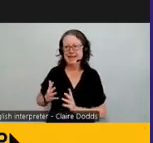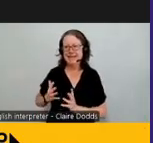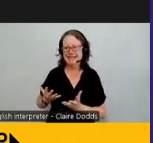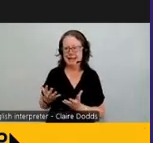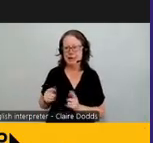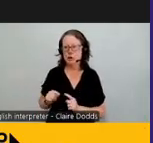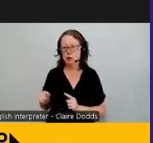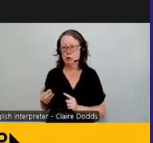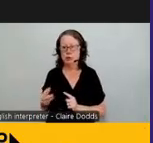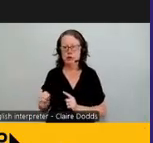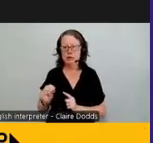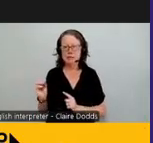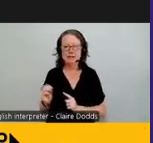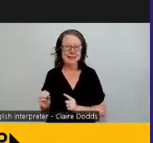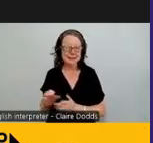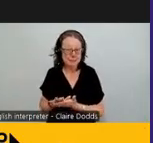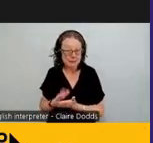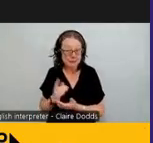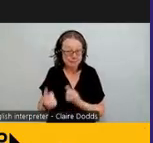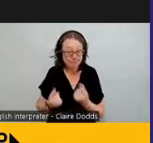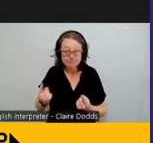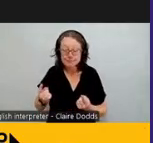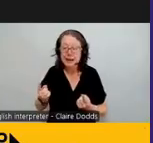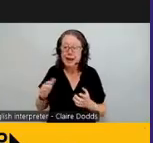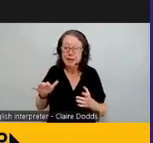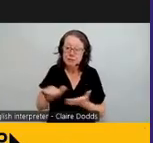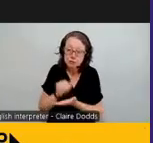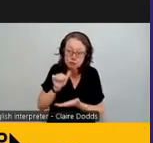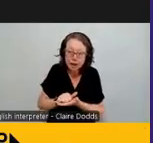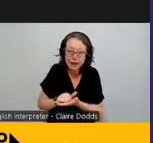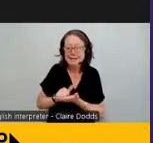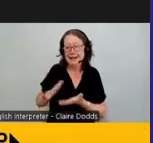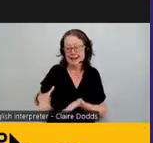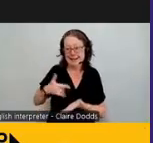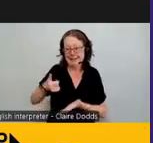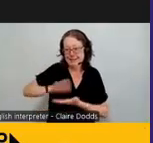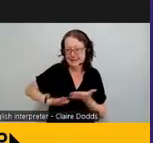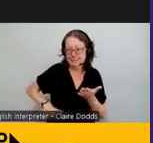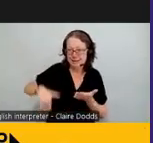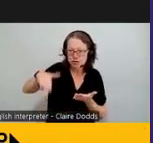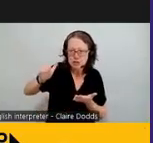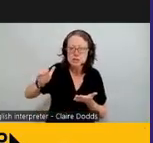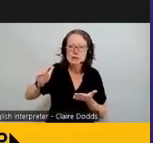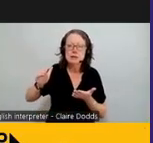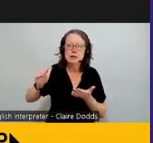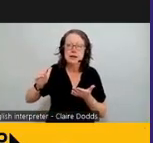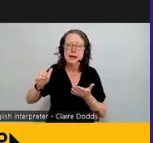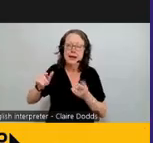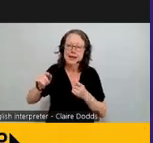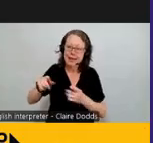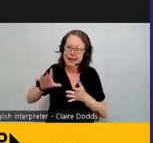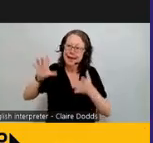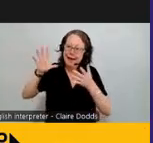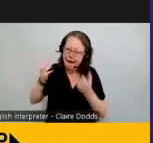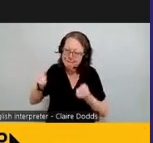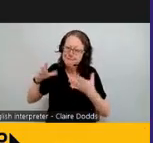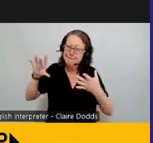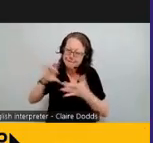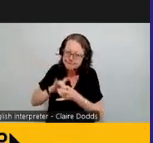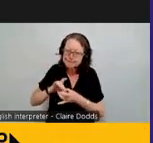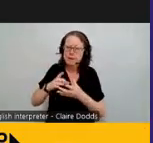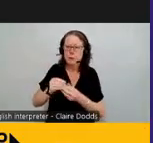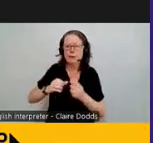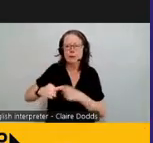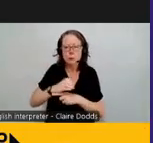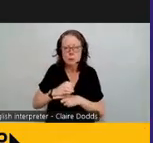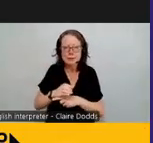the right lived experience, in inverted commas. They connect with communities. They are credible voices. And our role on the